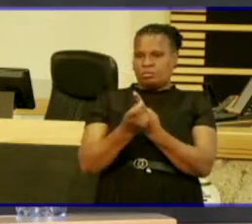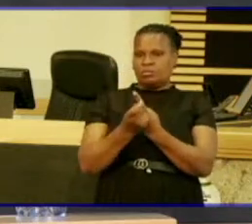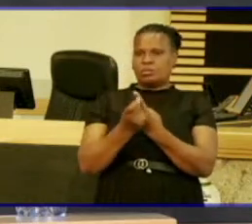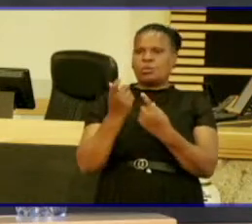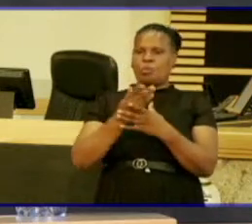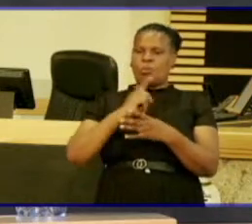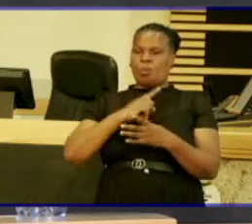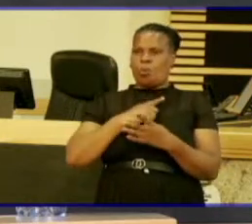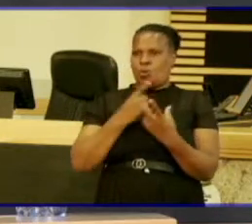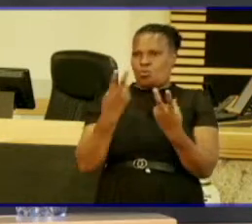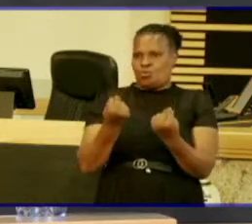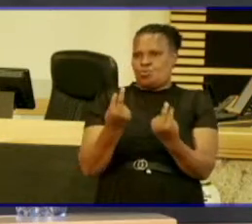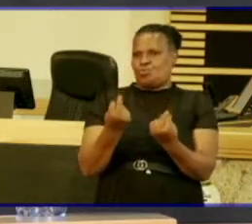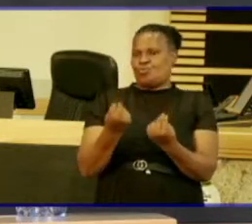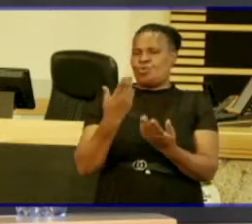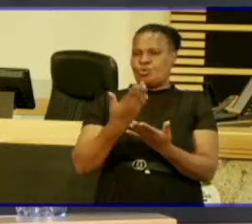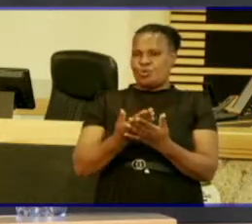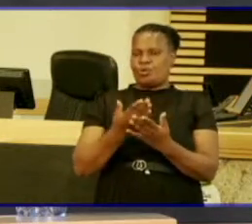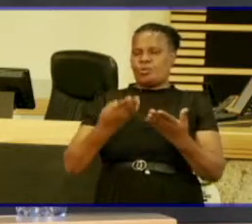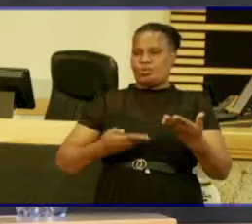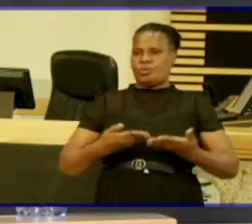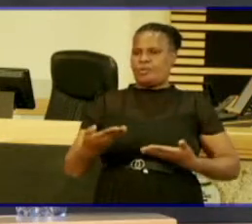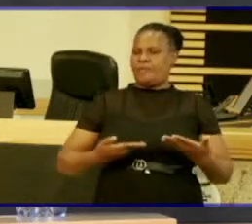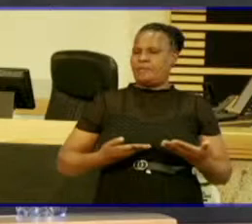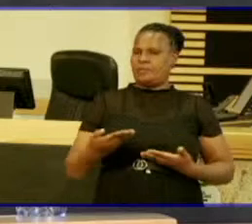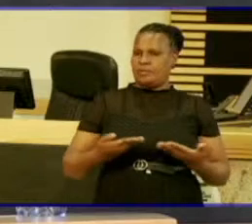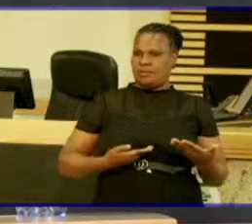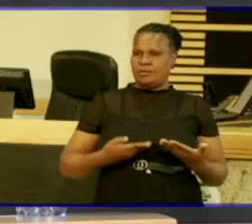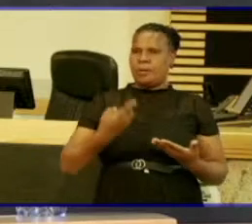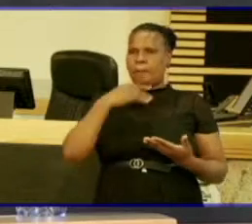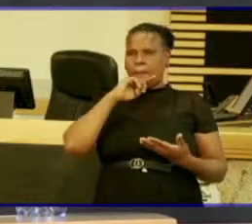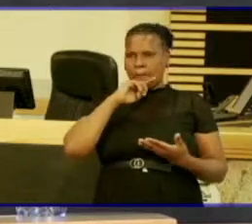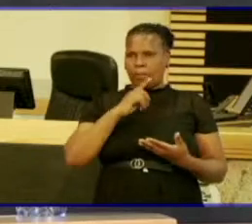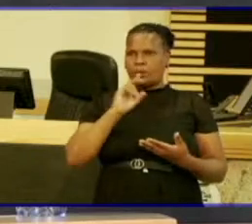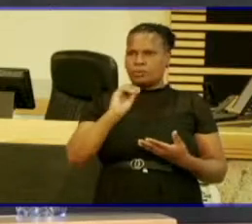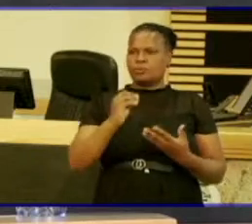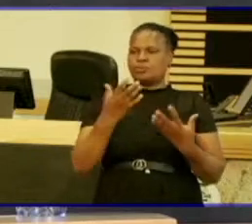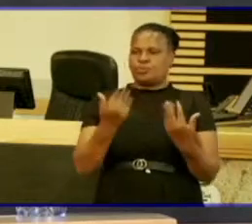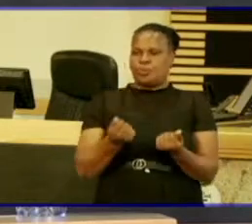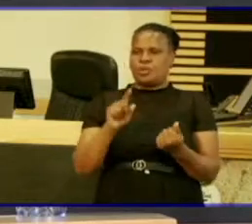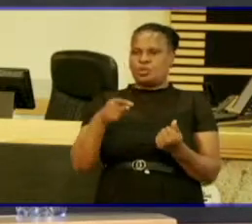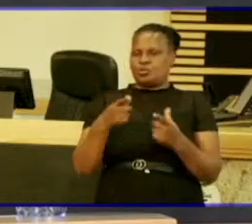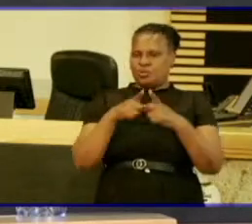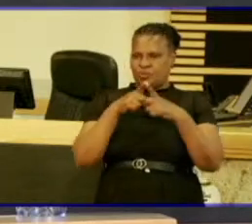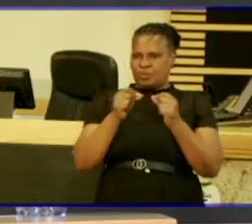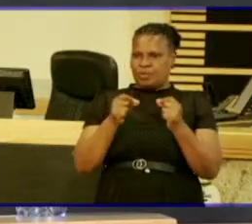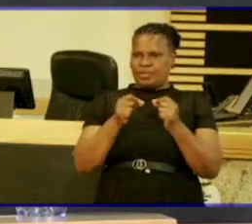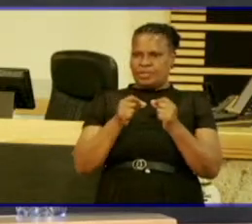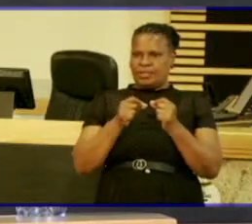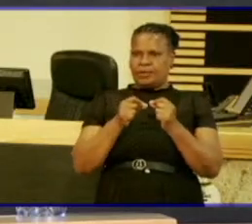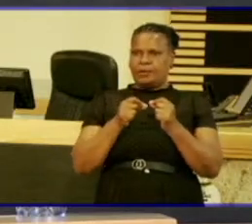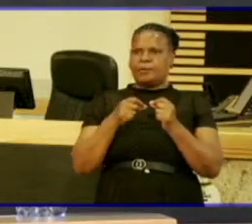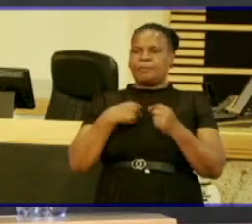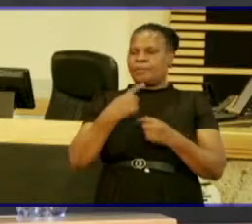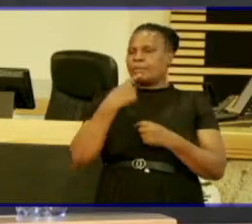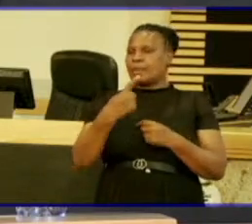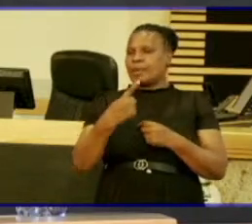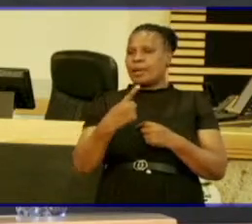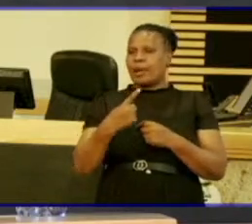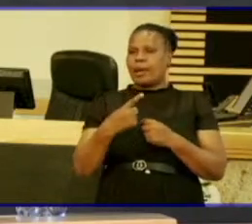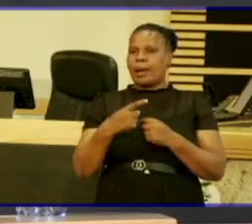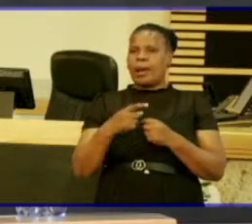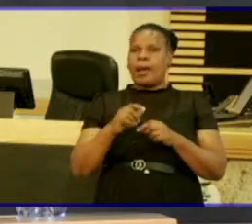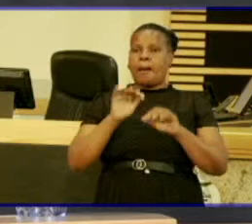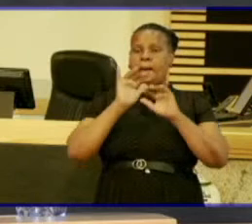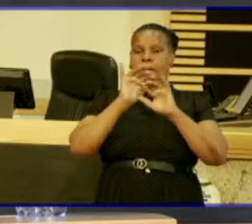service, timely execution, and discipline of getting things done. I call upon our public